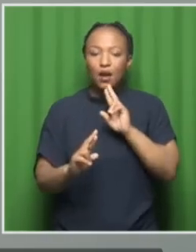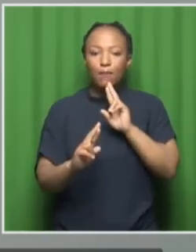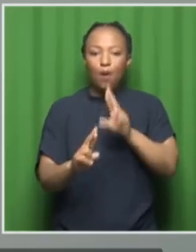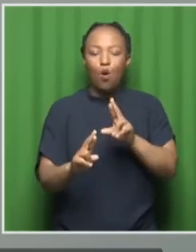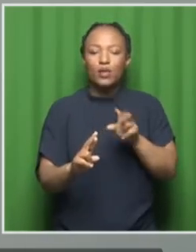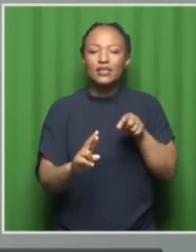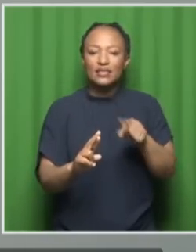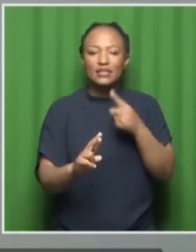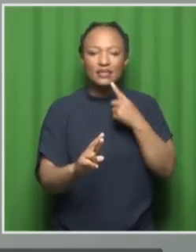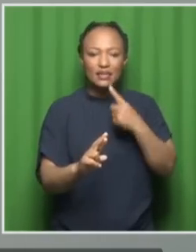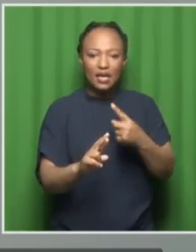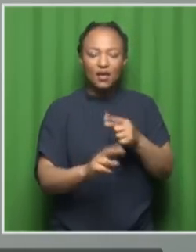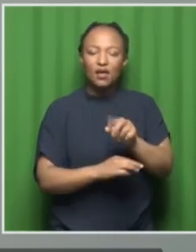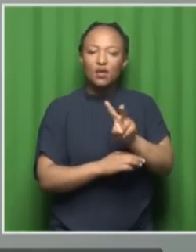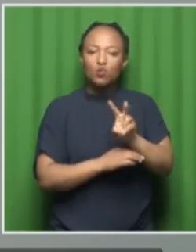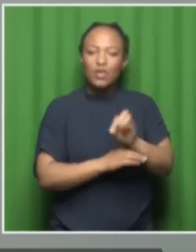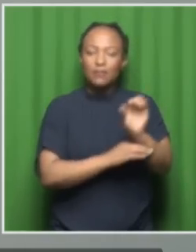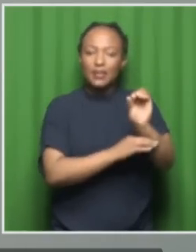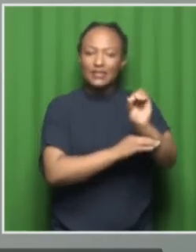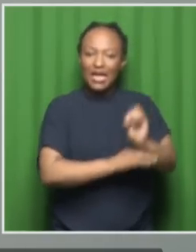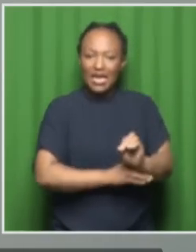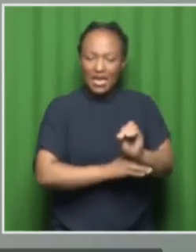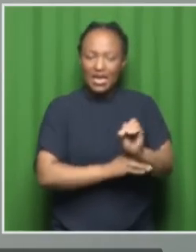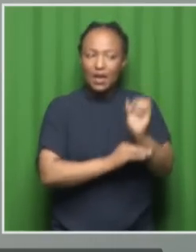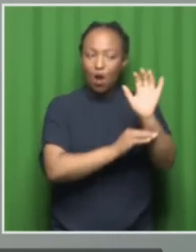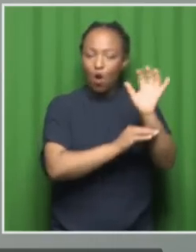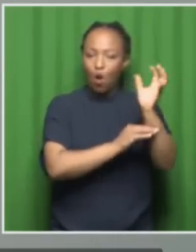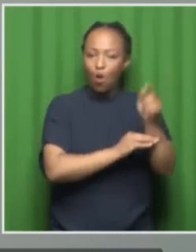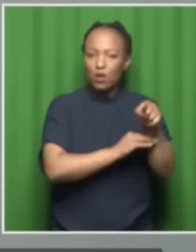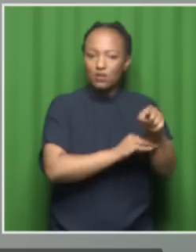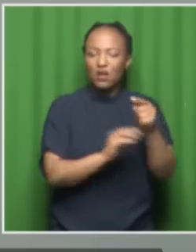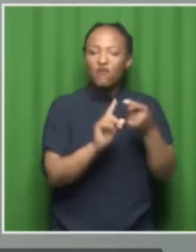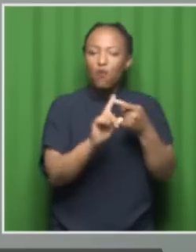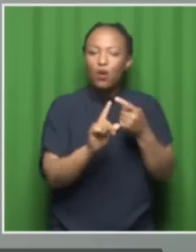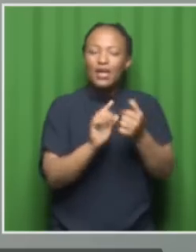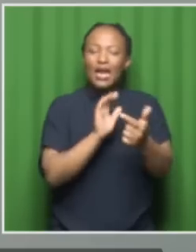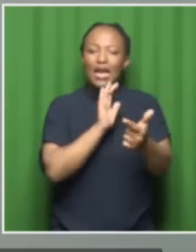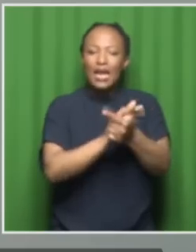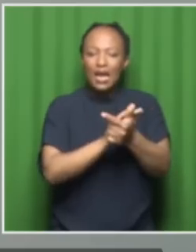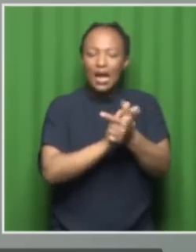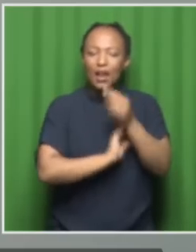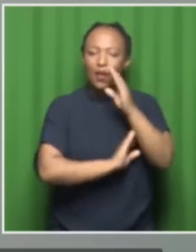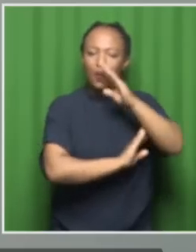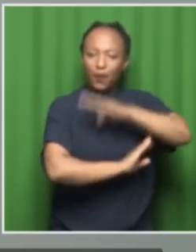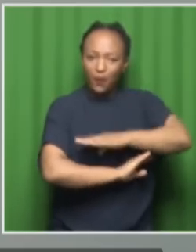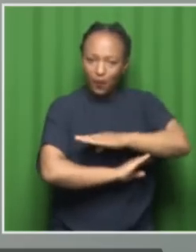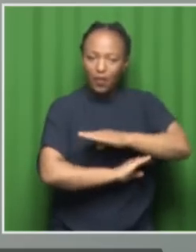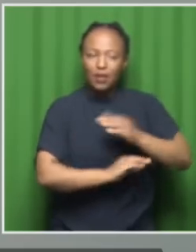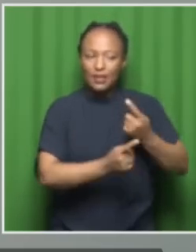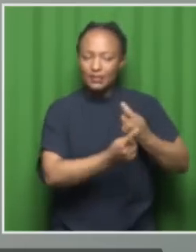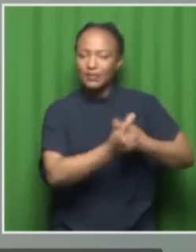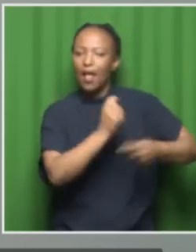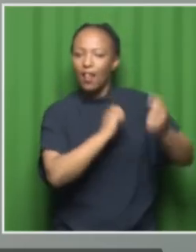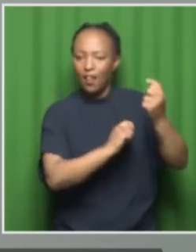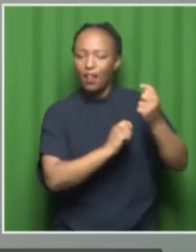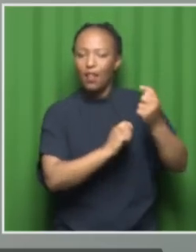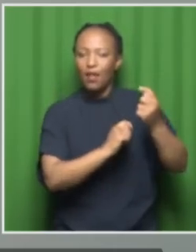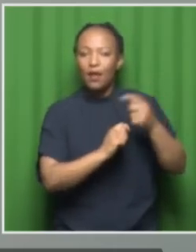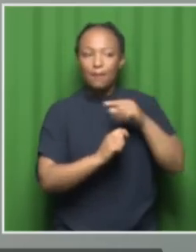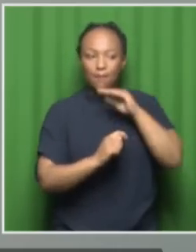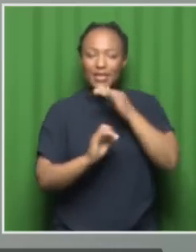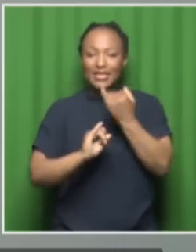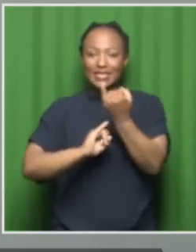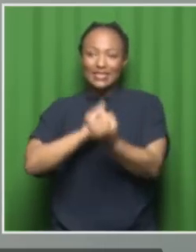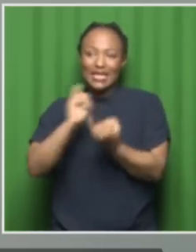fact that 20% of the world's gold supply comes from illicit gold mining. And they've actually painted that as a threat to